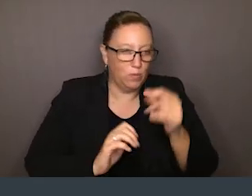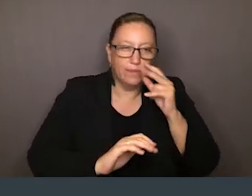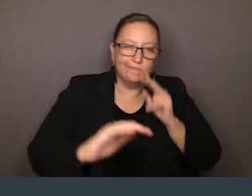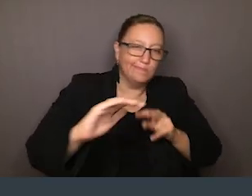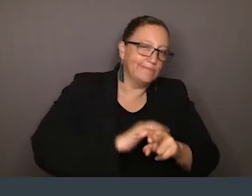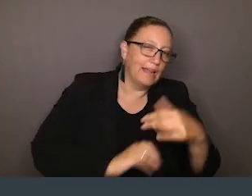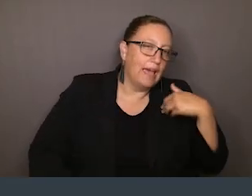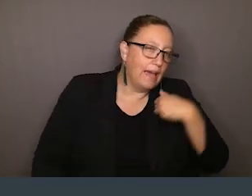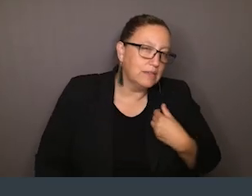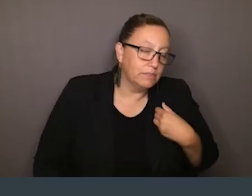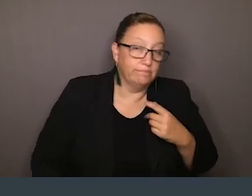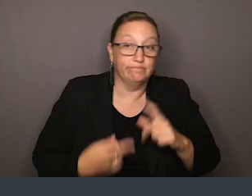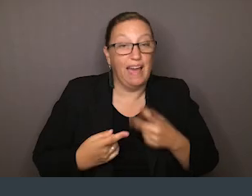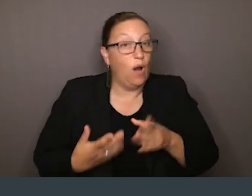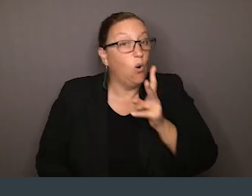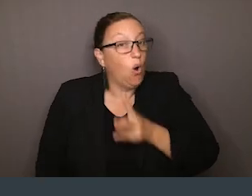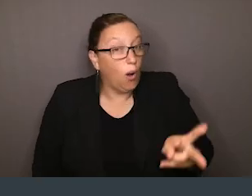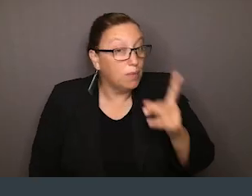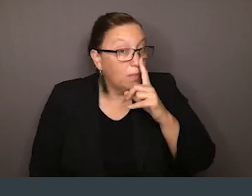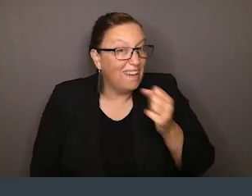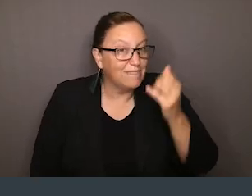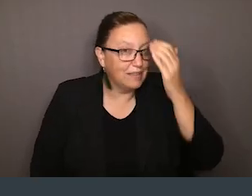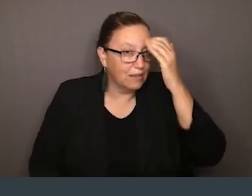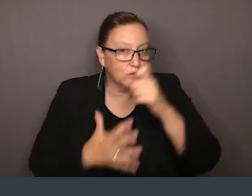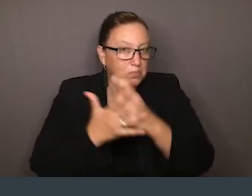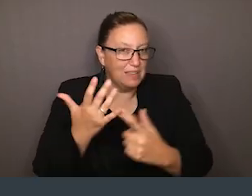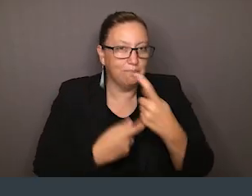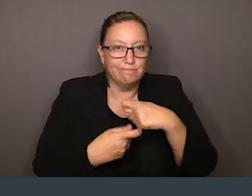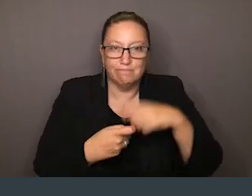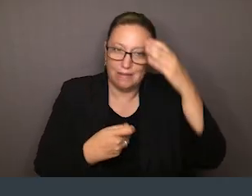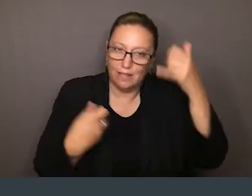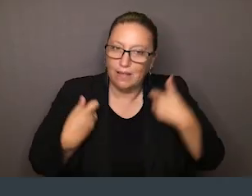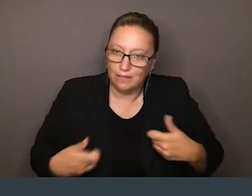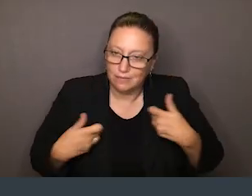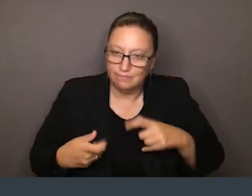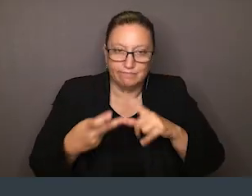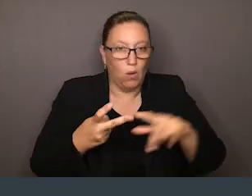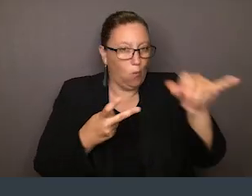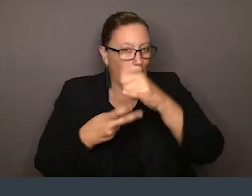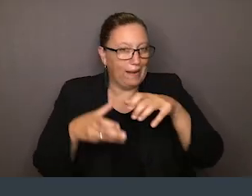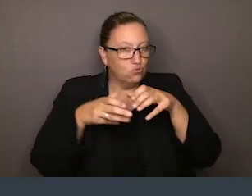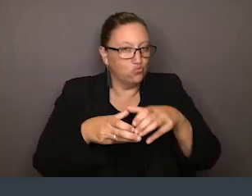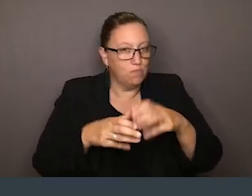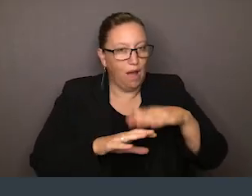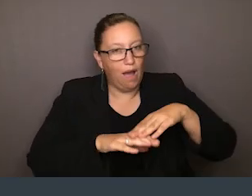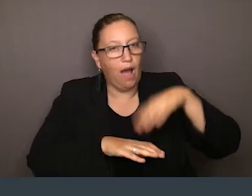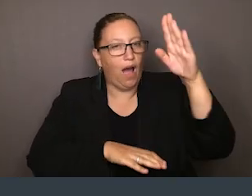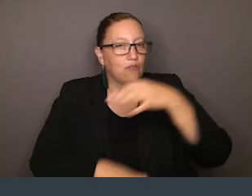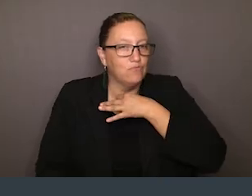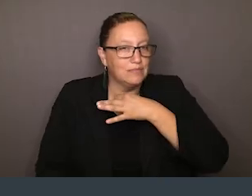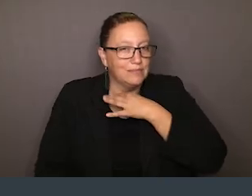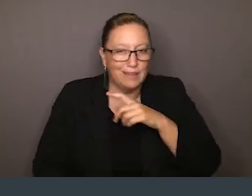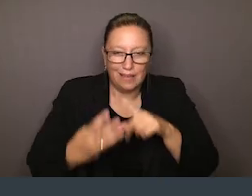mental health conditions are for people with intellectual disability. We were also able to identify groups at higher risk and examine patterns that are